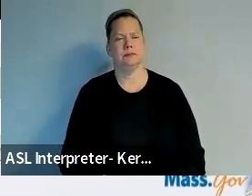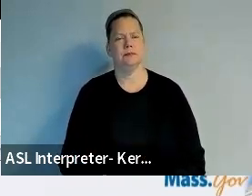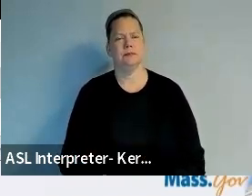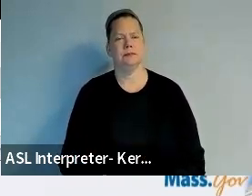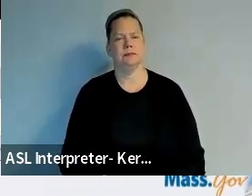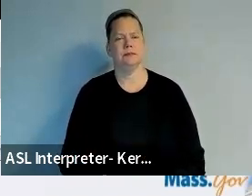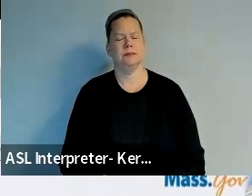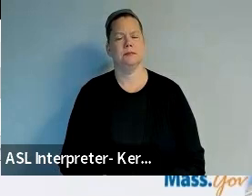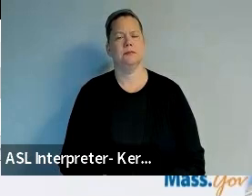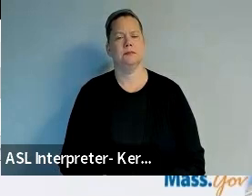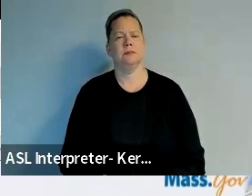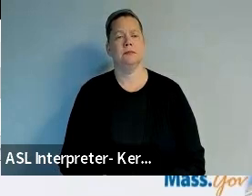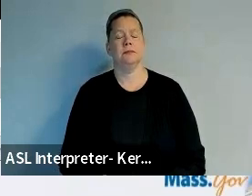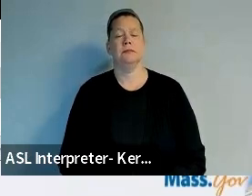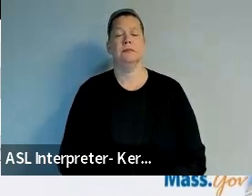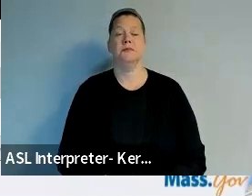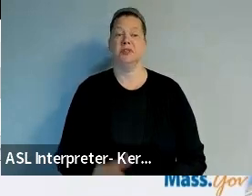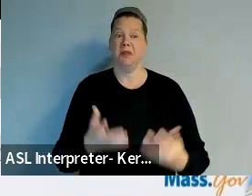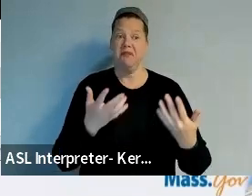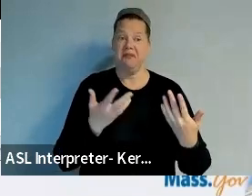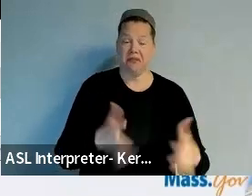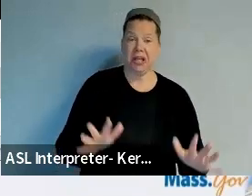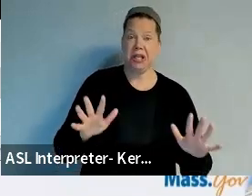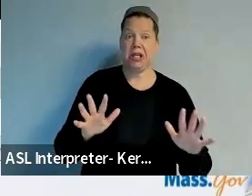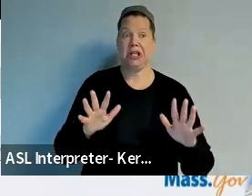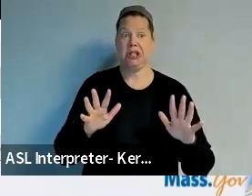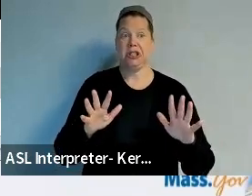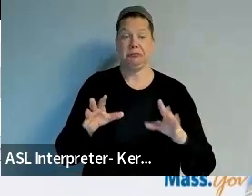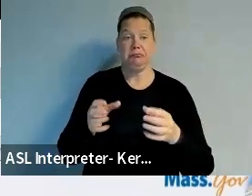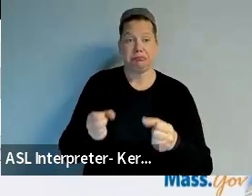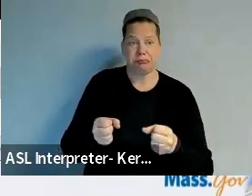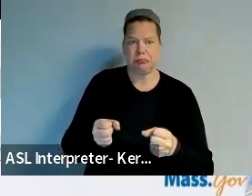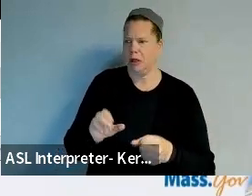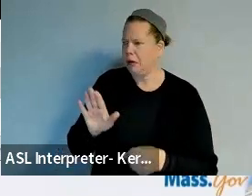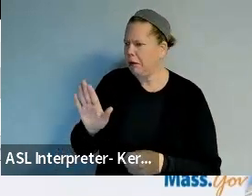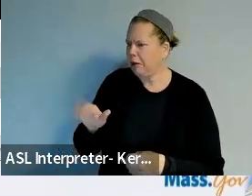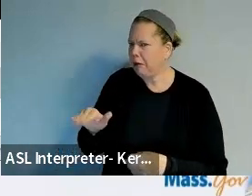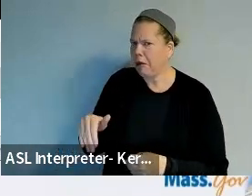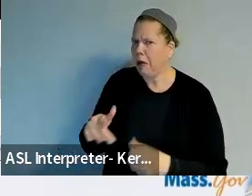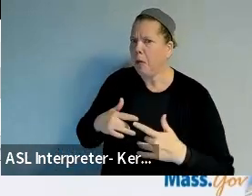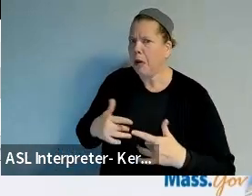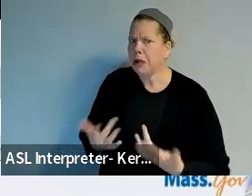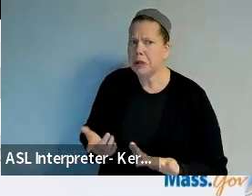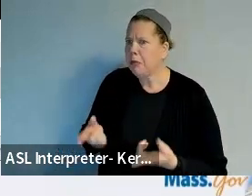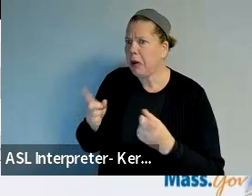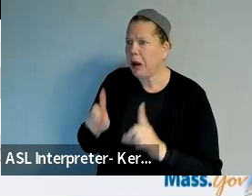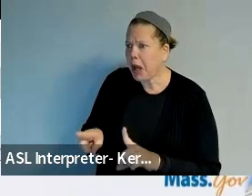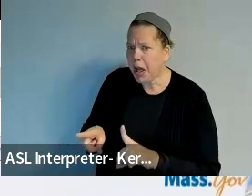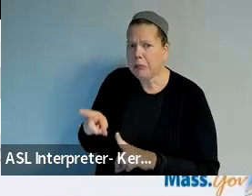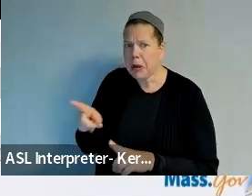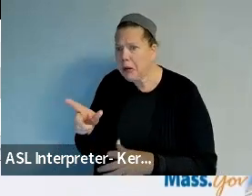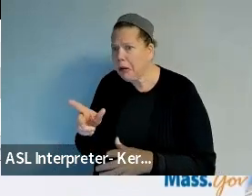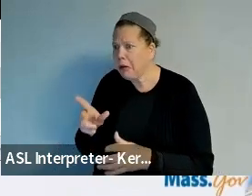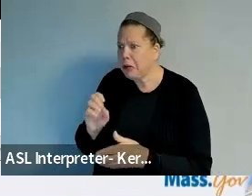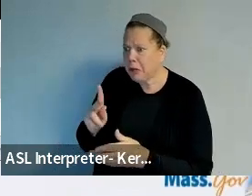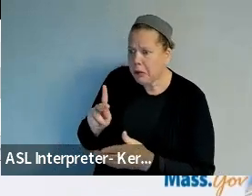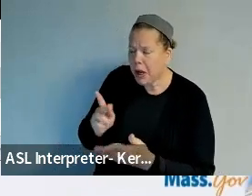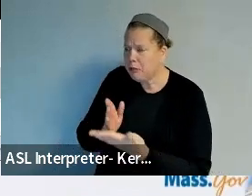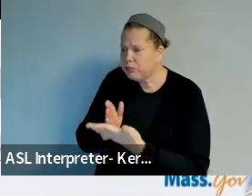If the individual commented during the interview, select Yes and complete the